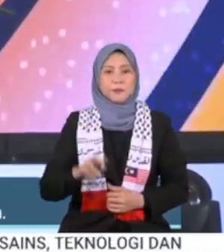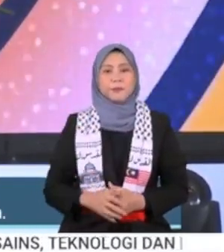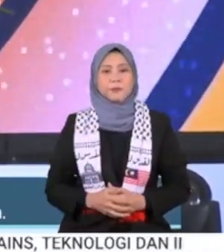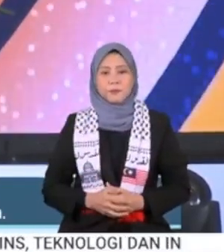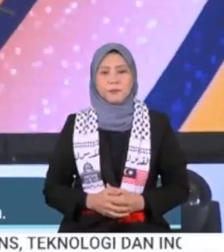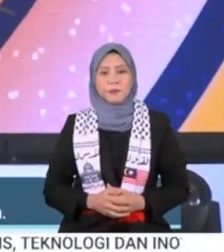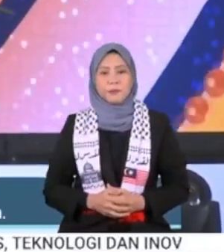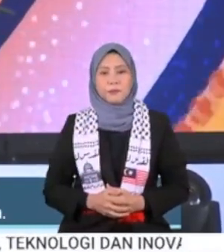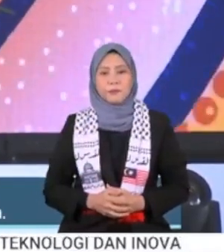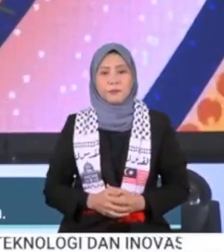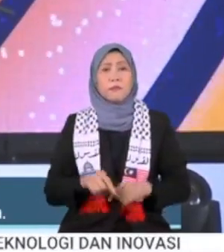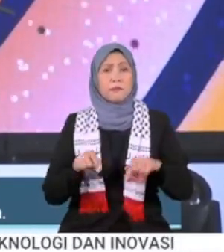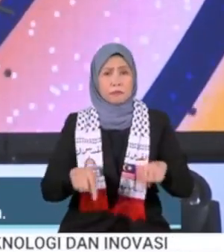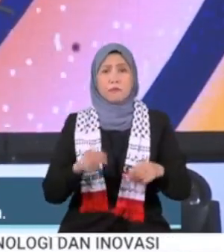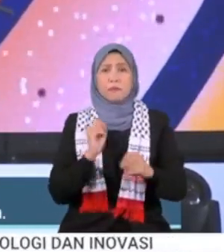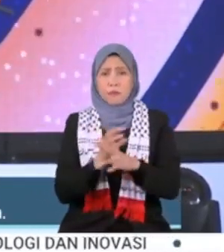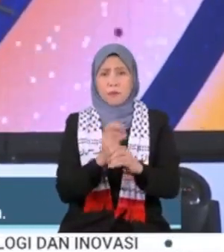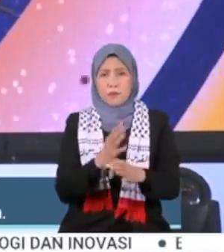seniab